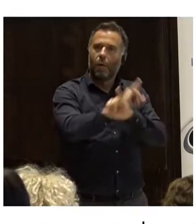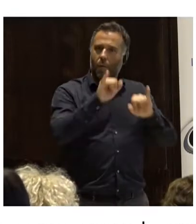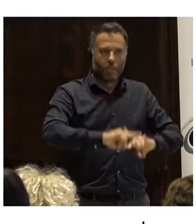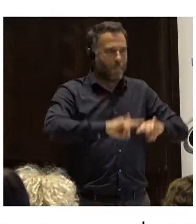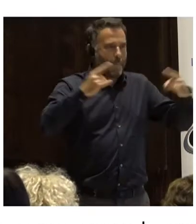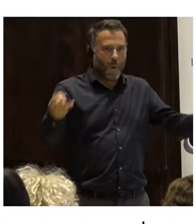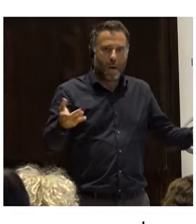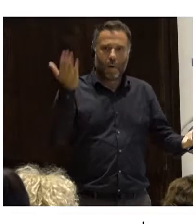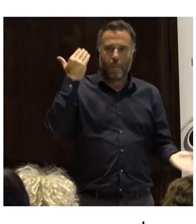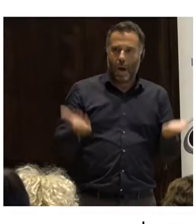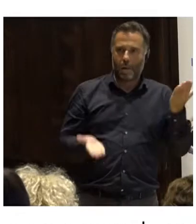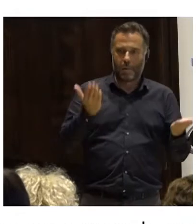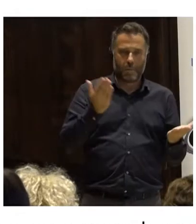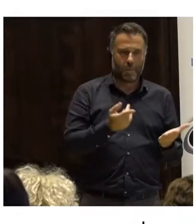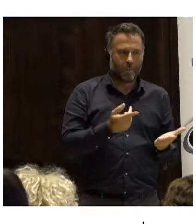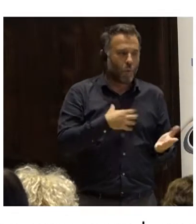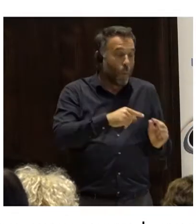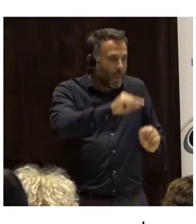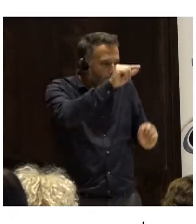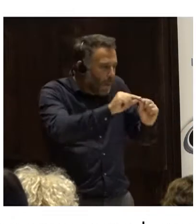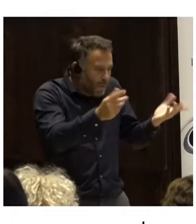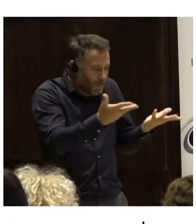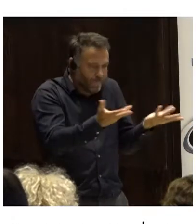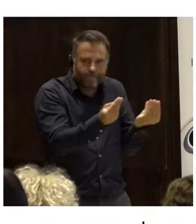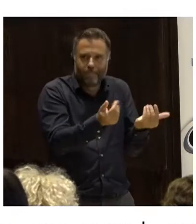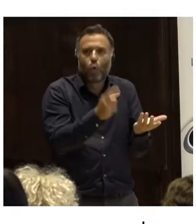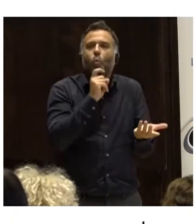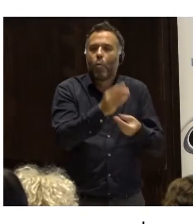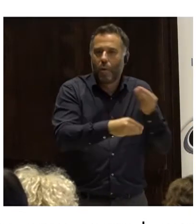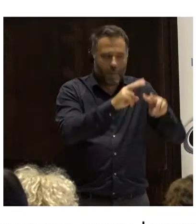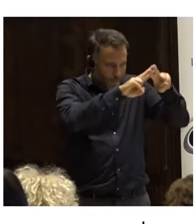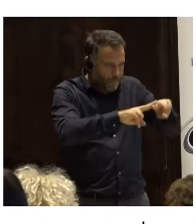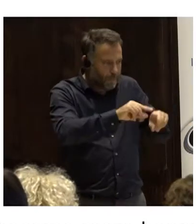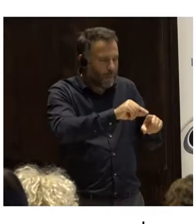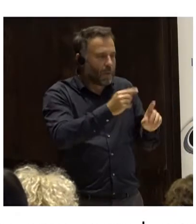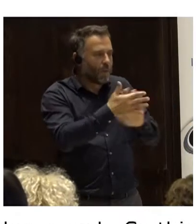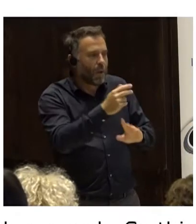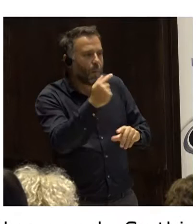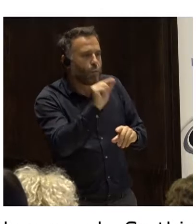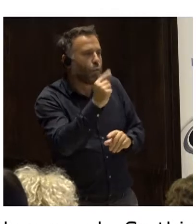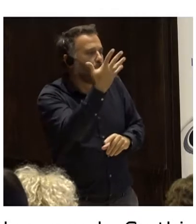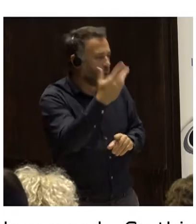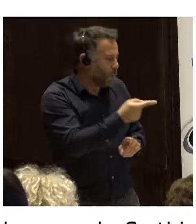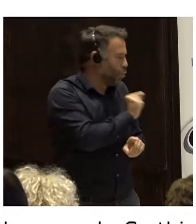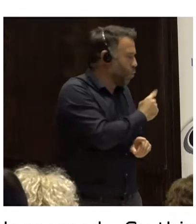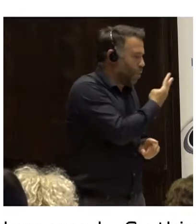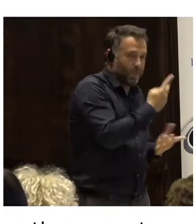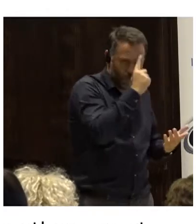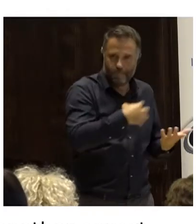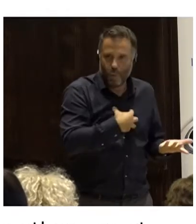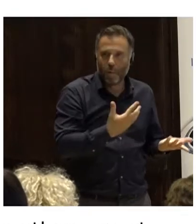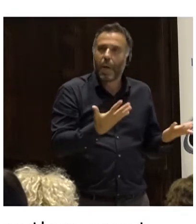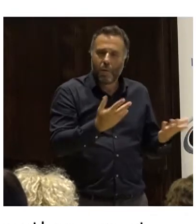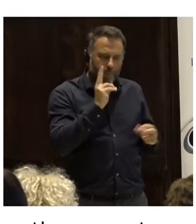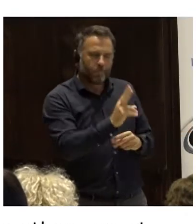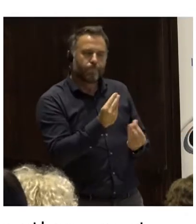measurable, unfortunately. And this is another aspect. And then the last consideration I would like to propose